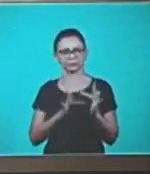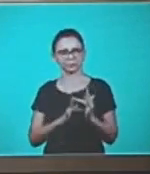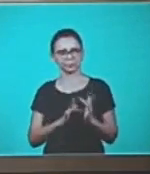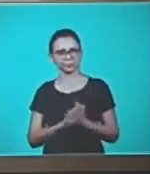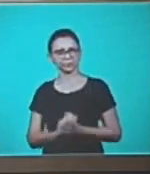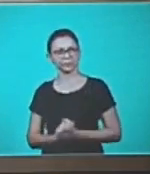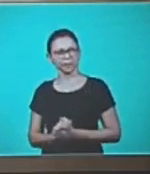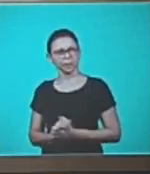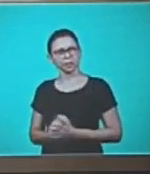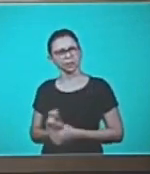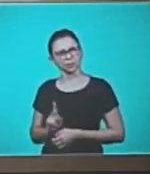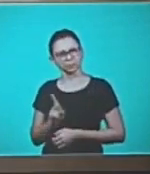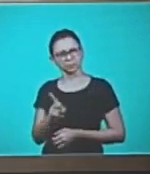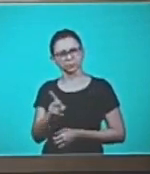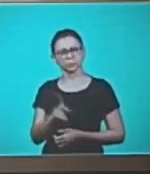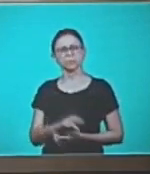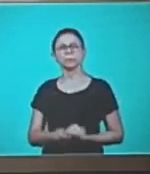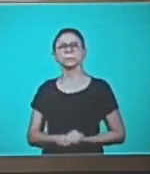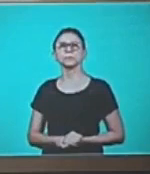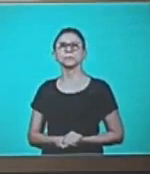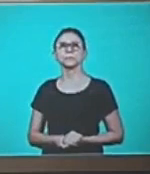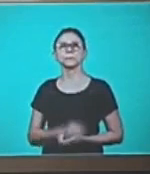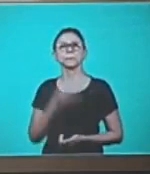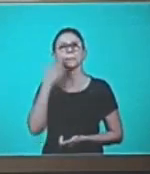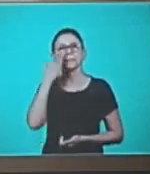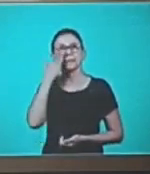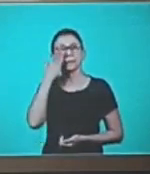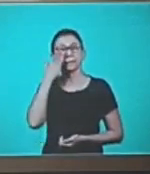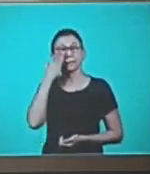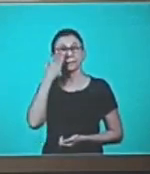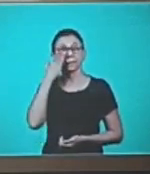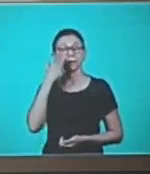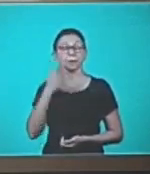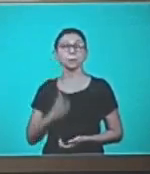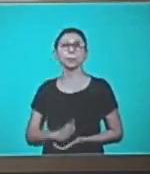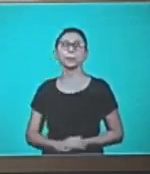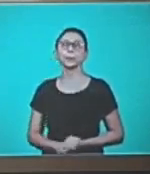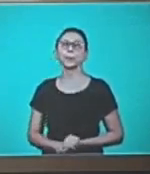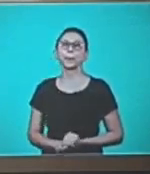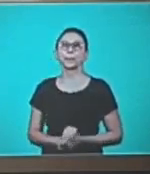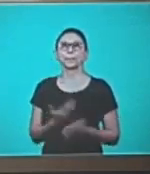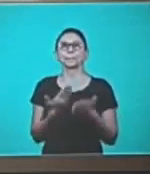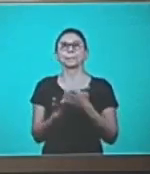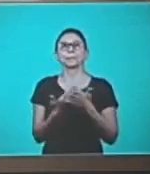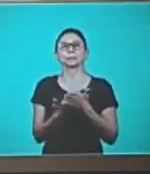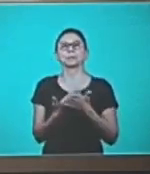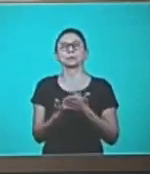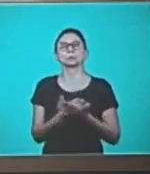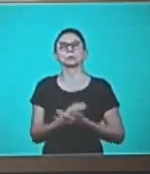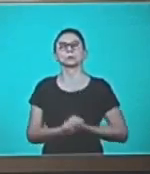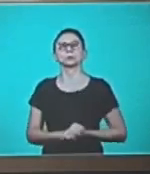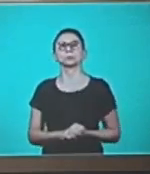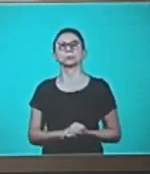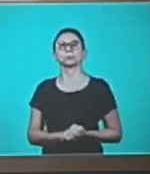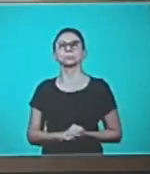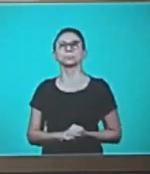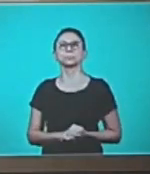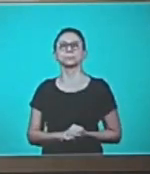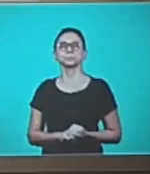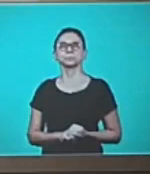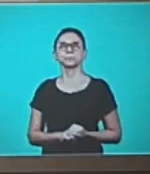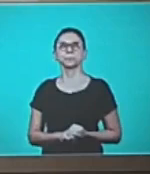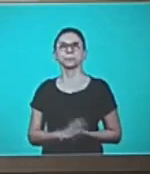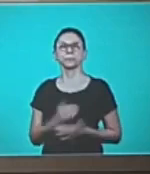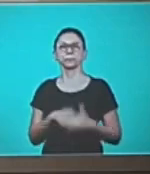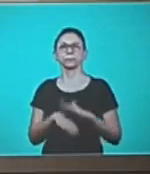greet all the brethren with the peace of the Lord. I'm going to give continuity to what we have already done at this time